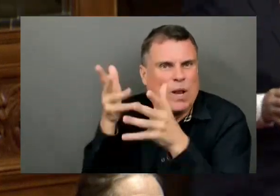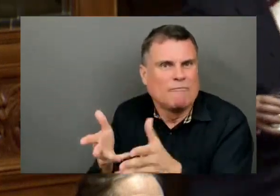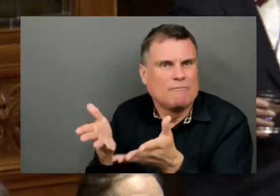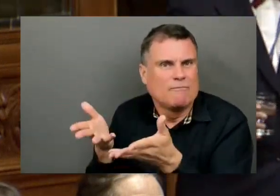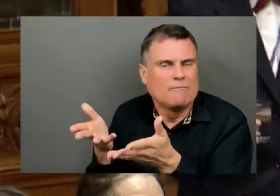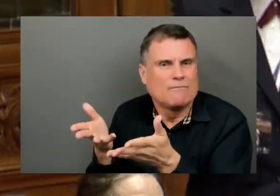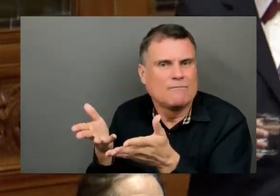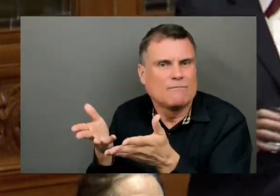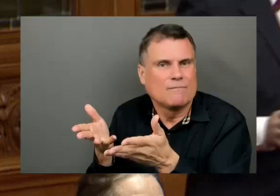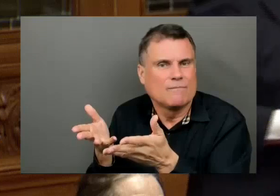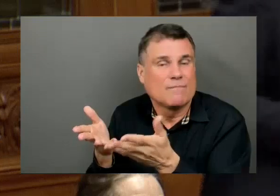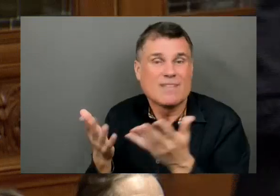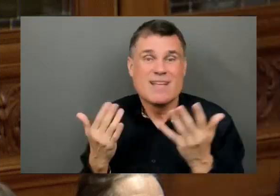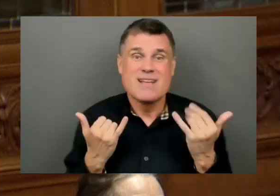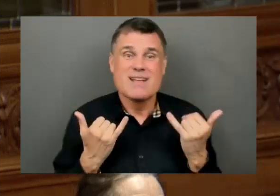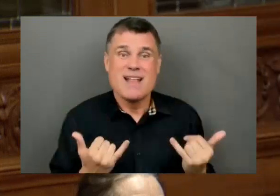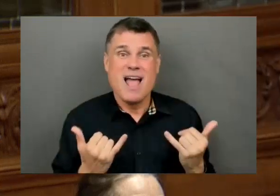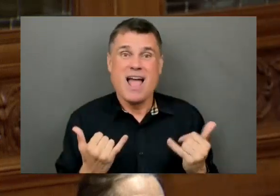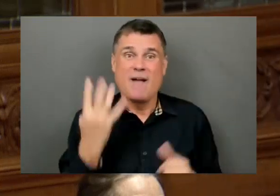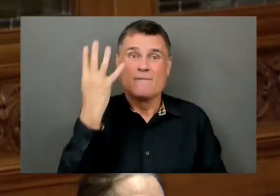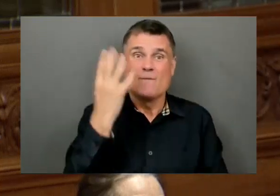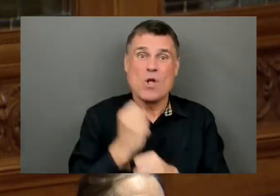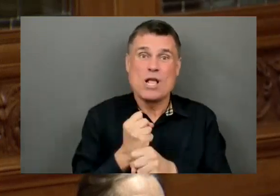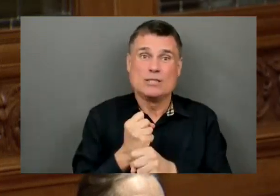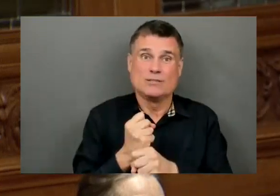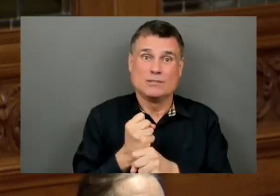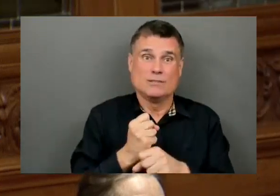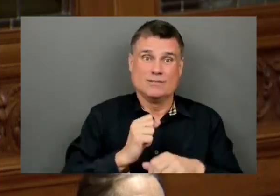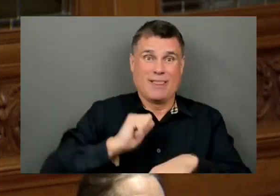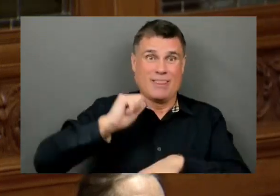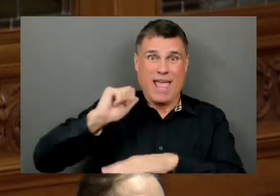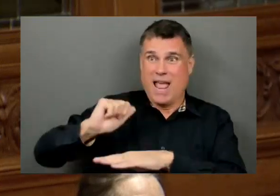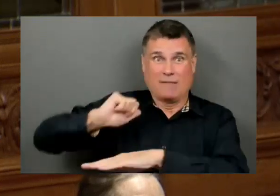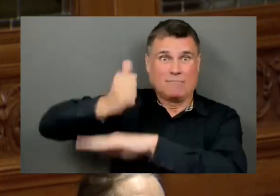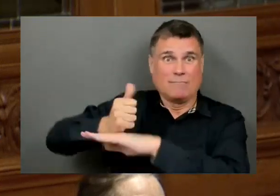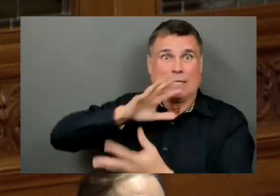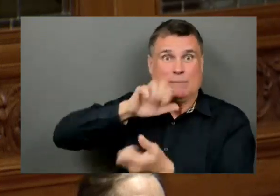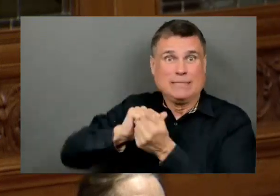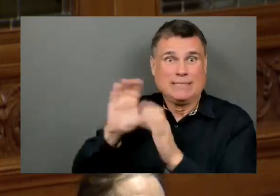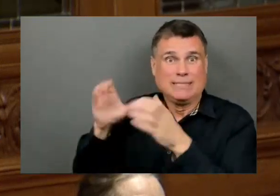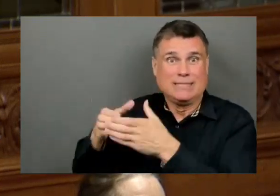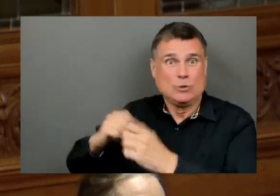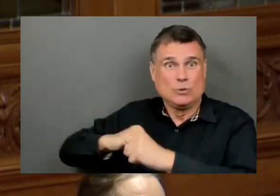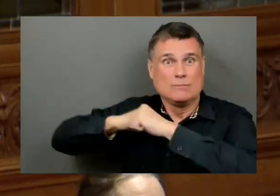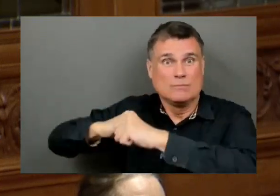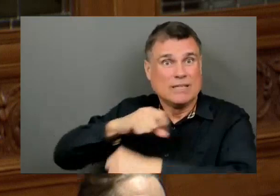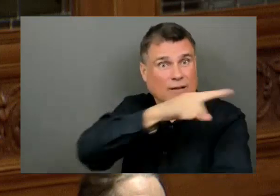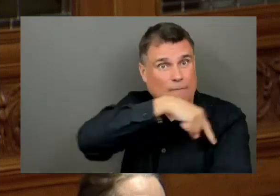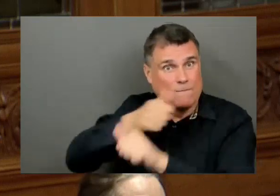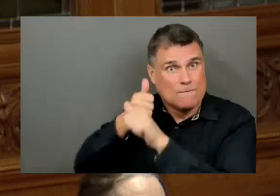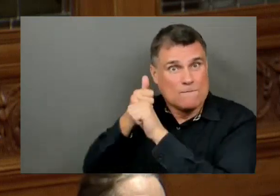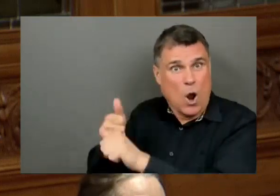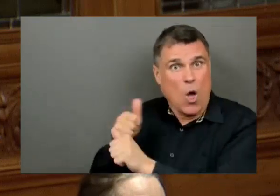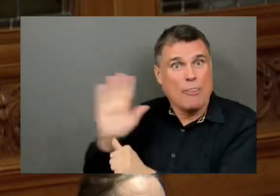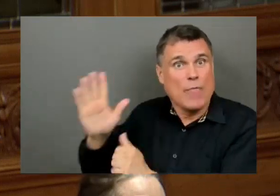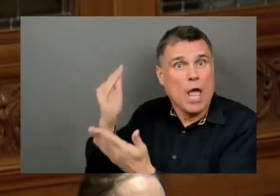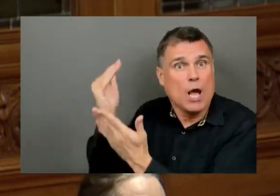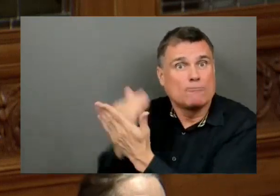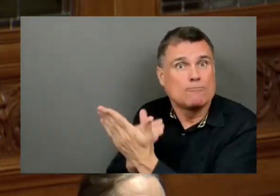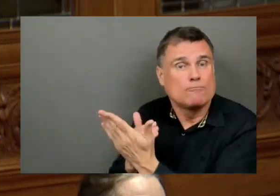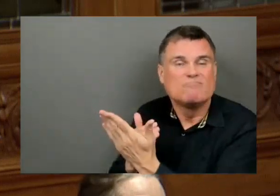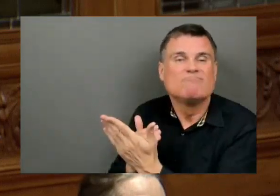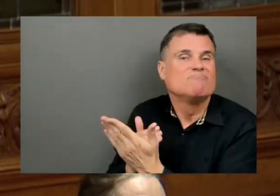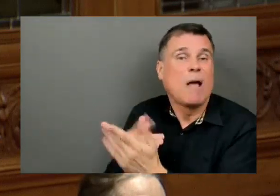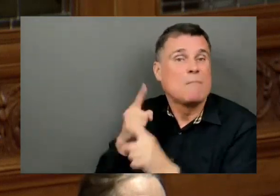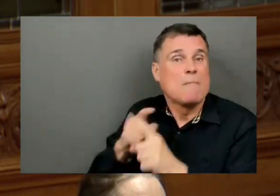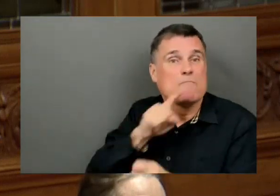later, and that promise is not being kept. My question is to the Premier. Why should anyone believe what this government says when it